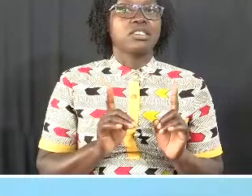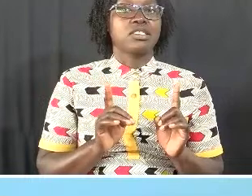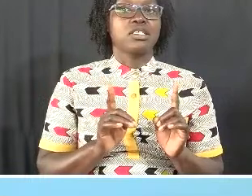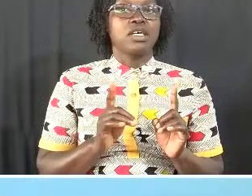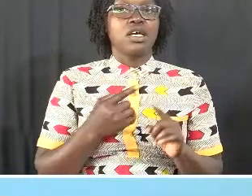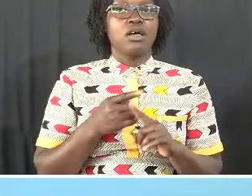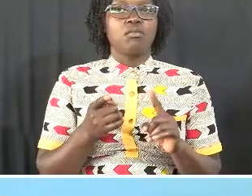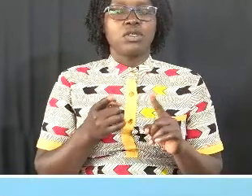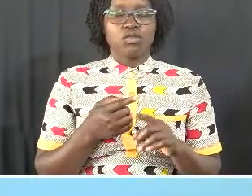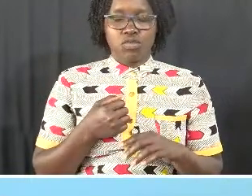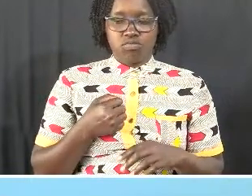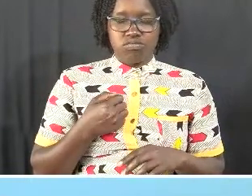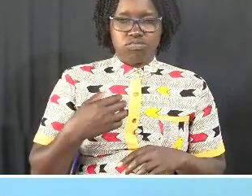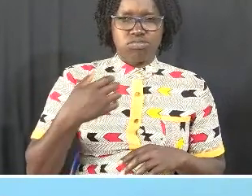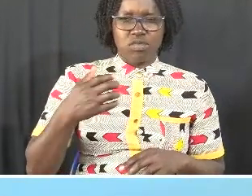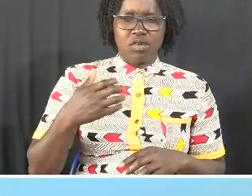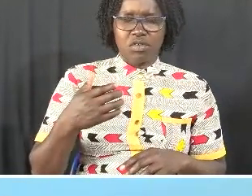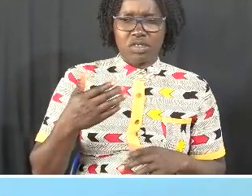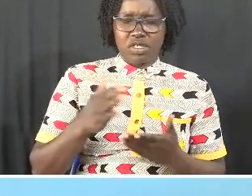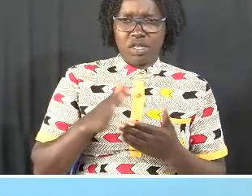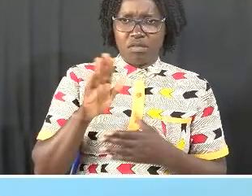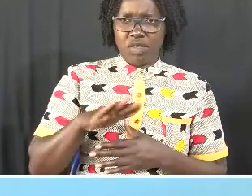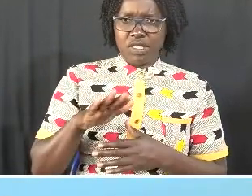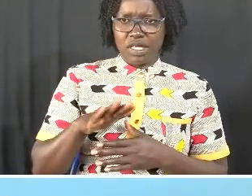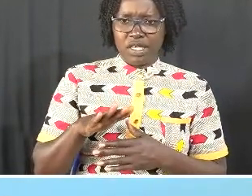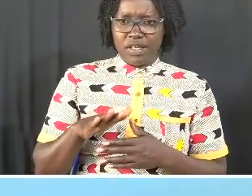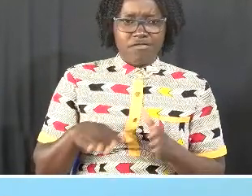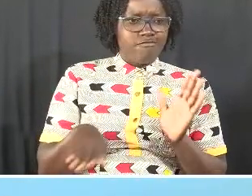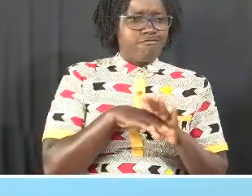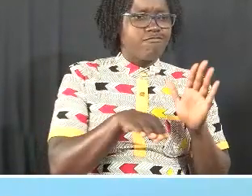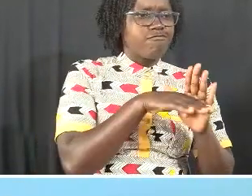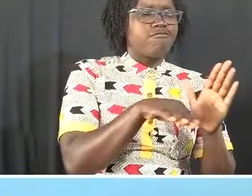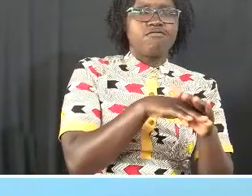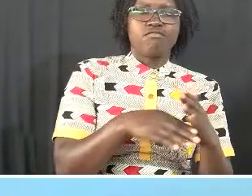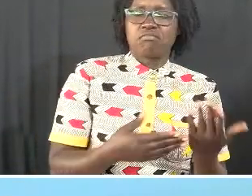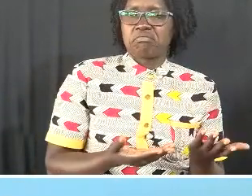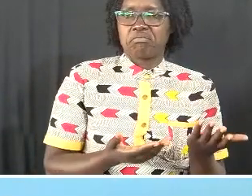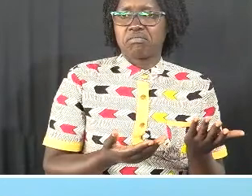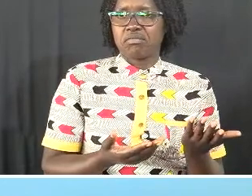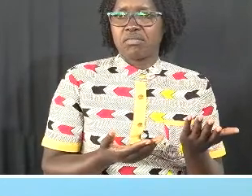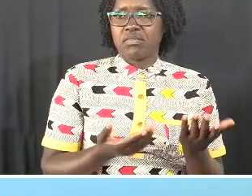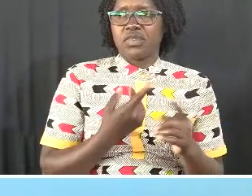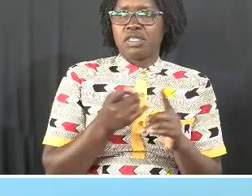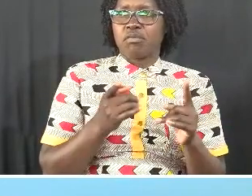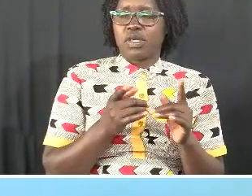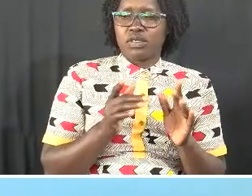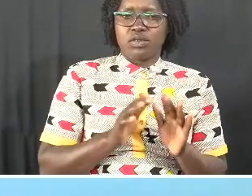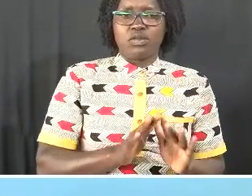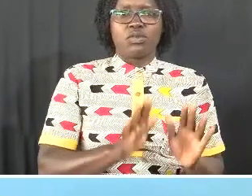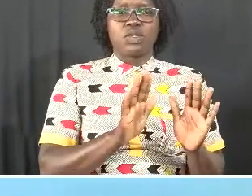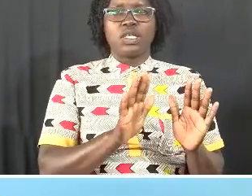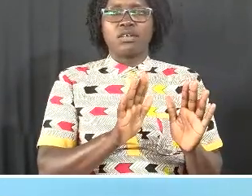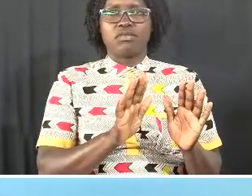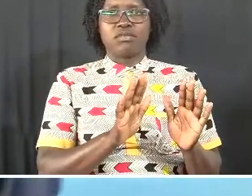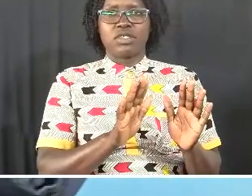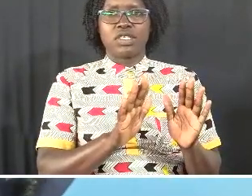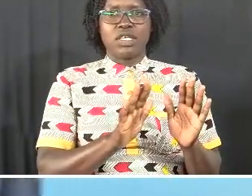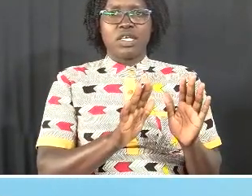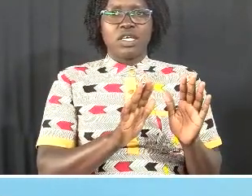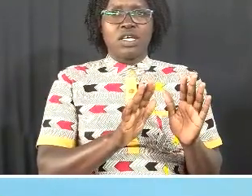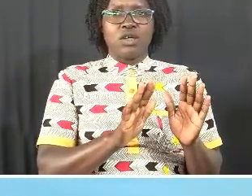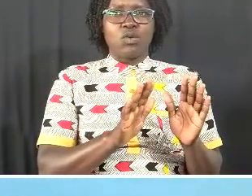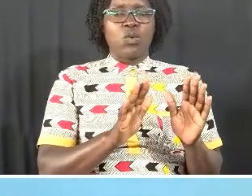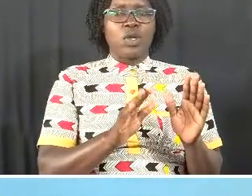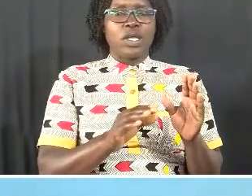But we knocked places. They kept sending us away. But when we arrived at a particular